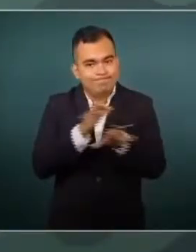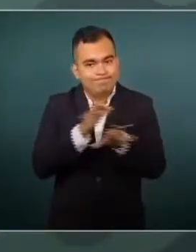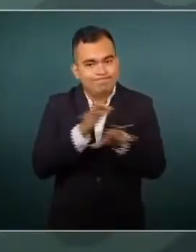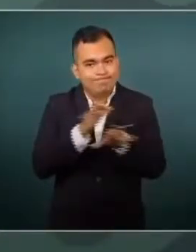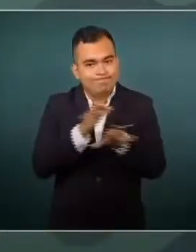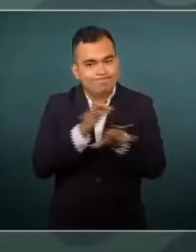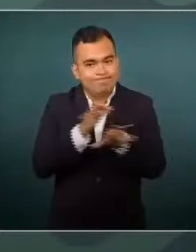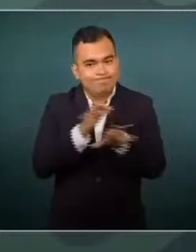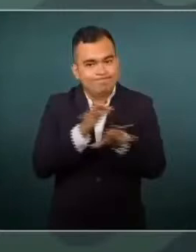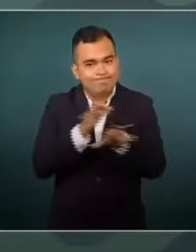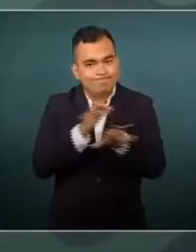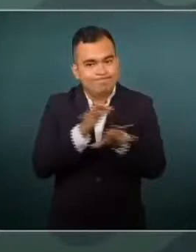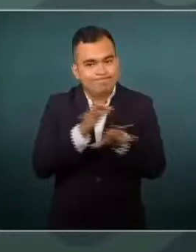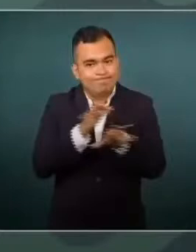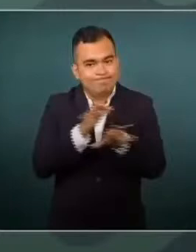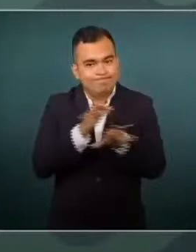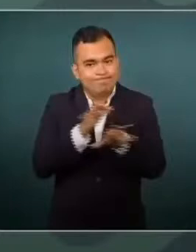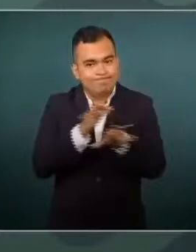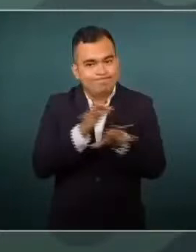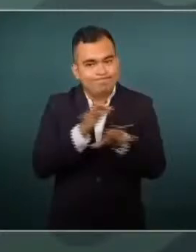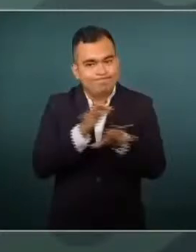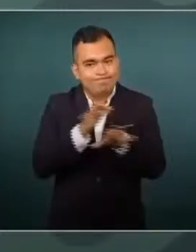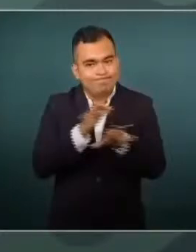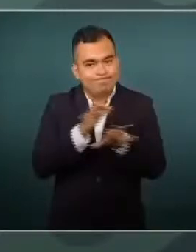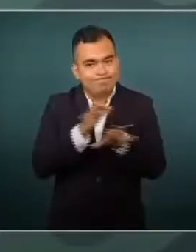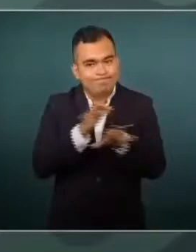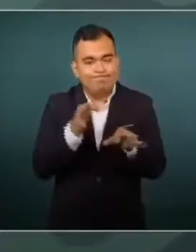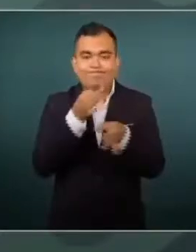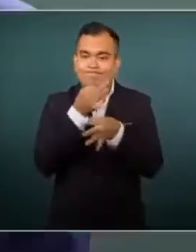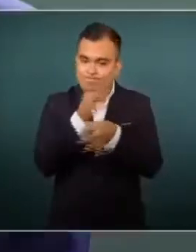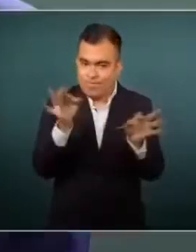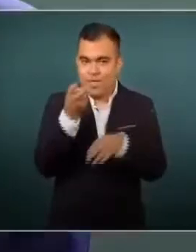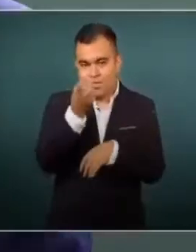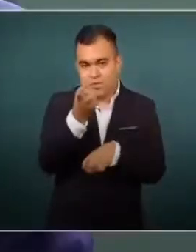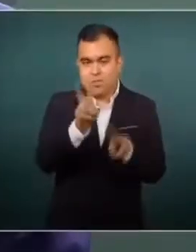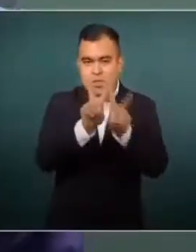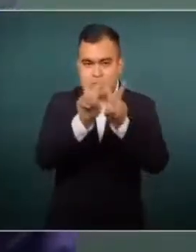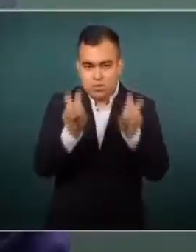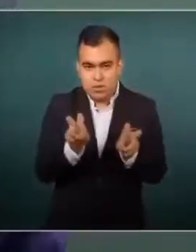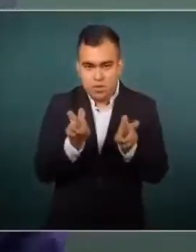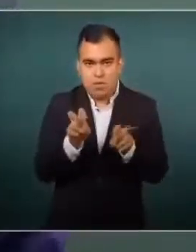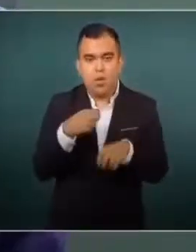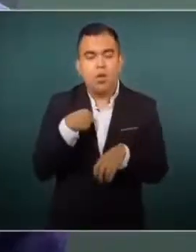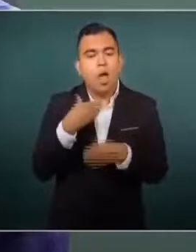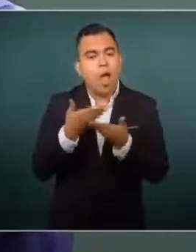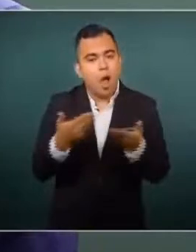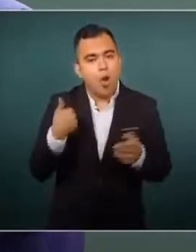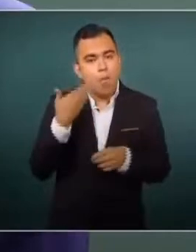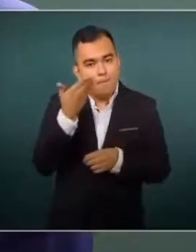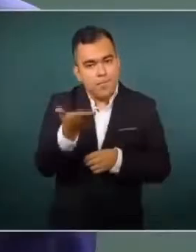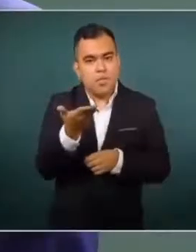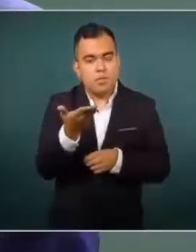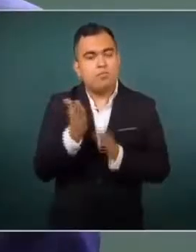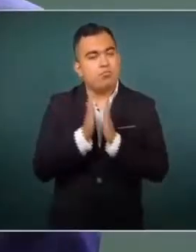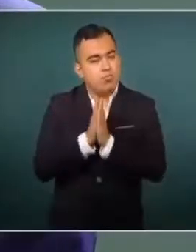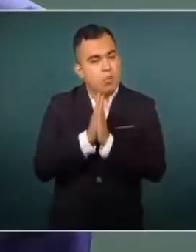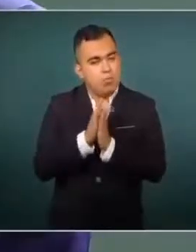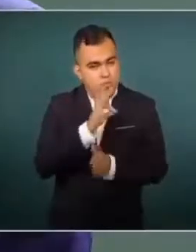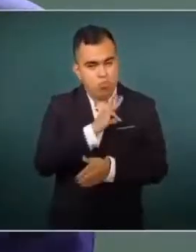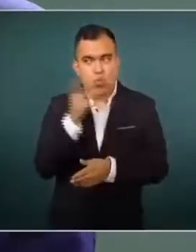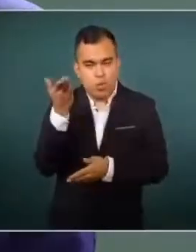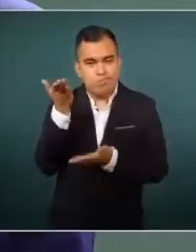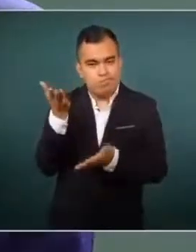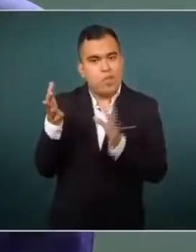the governor informed regarding this topic. De modo que ahora le voy a pedir que les explique lo